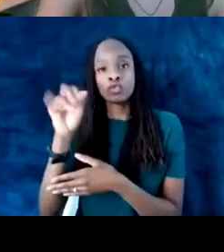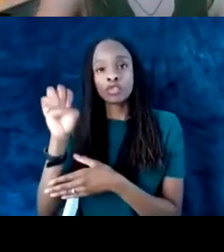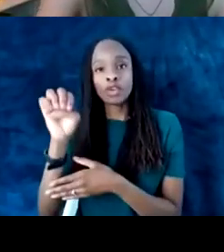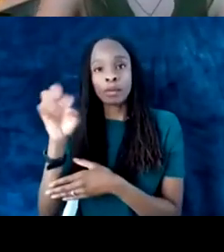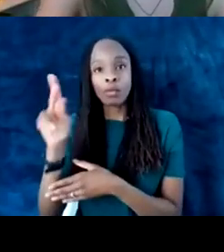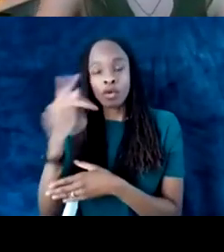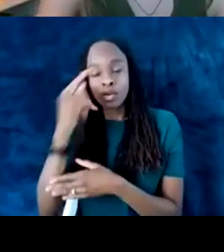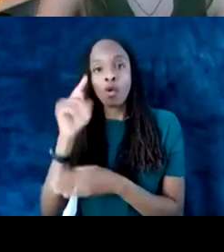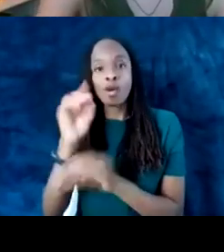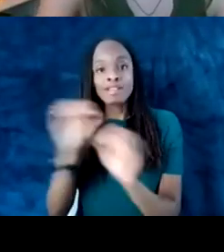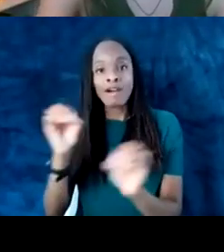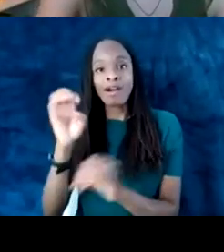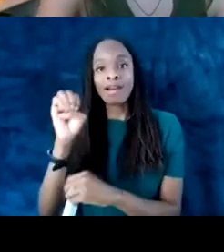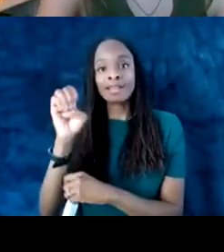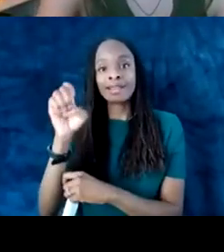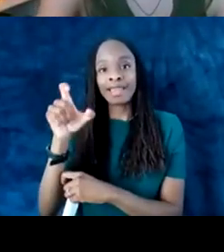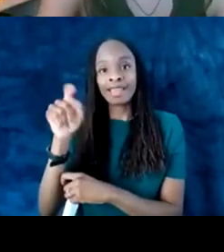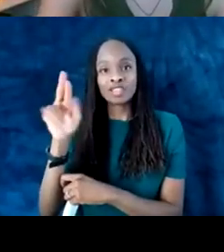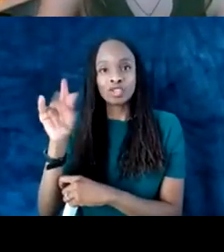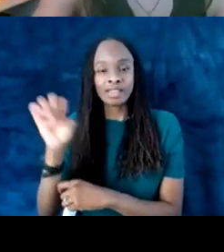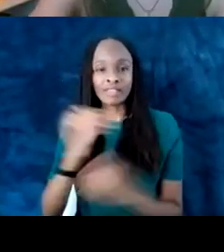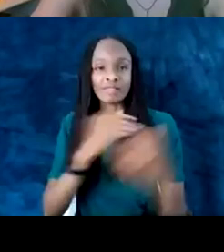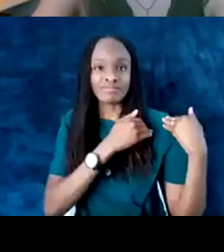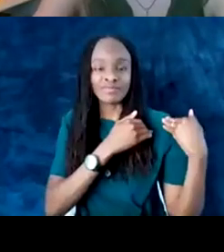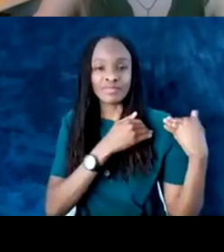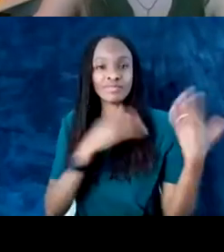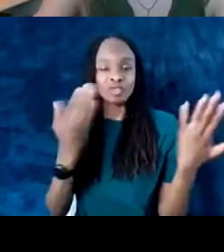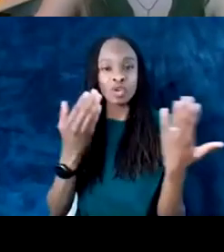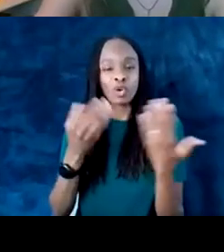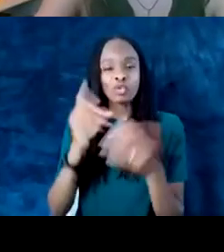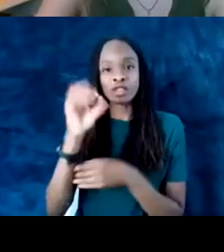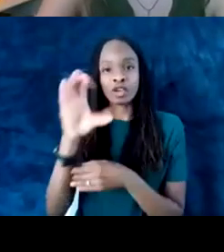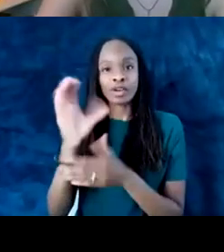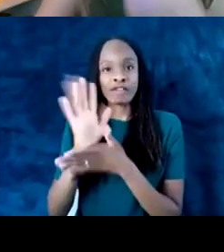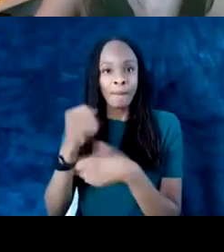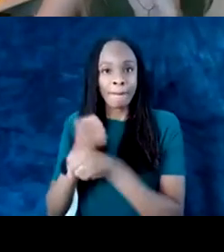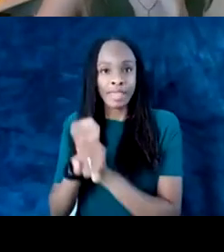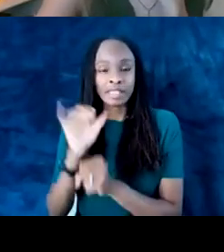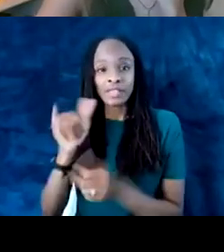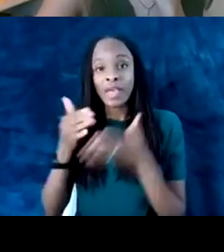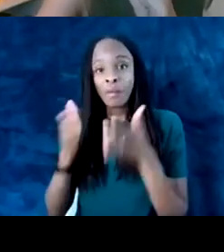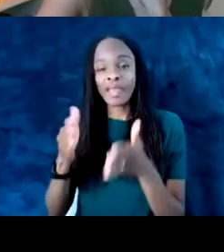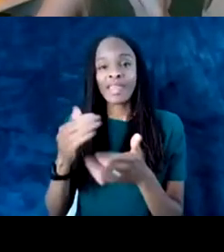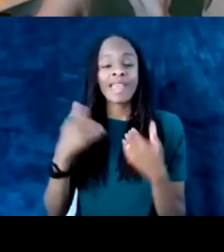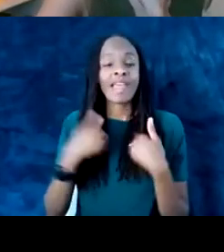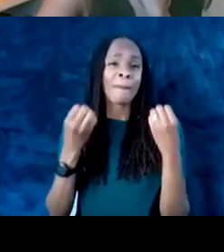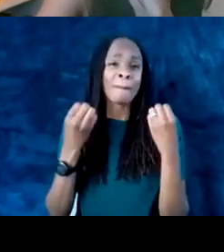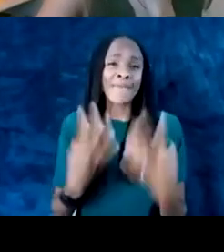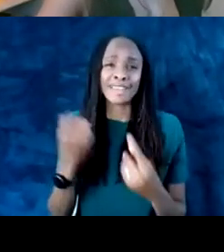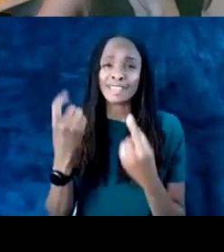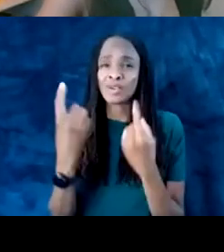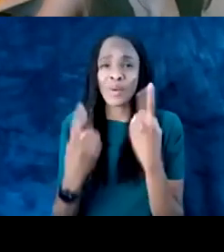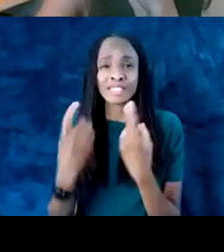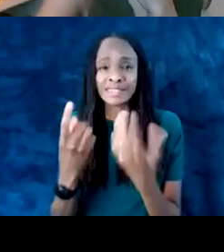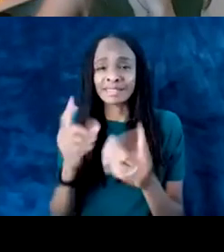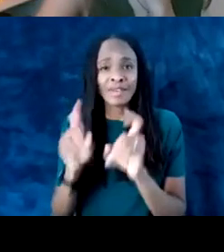non-extractive, transparent and accountable documentary filmmaking. So in that way, you know, there are so many questions I've had